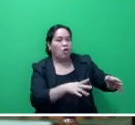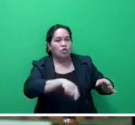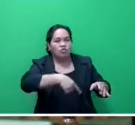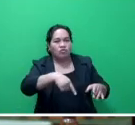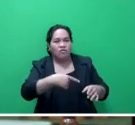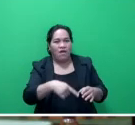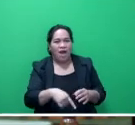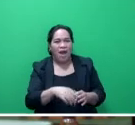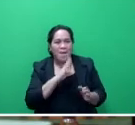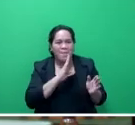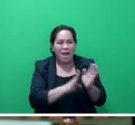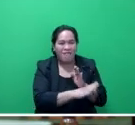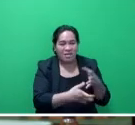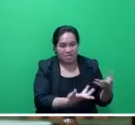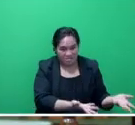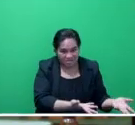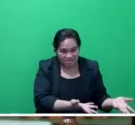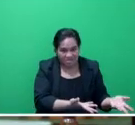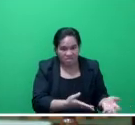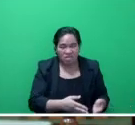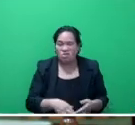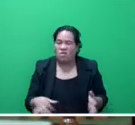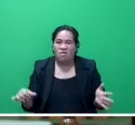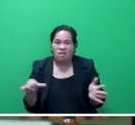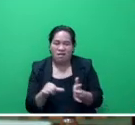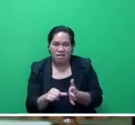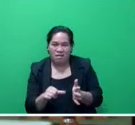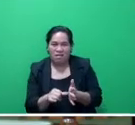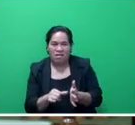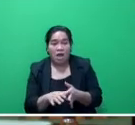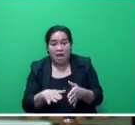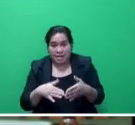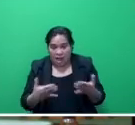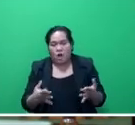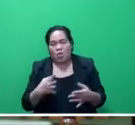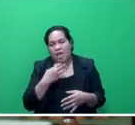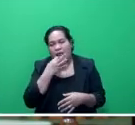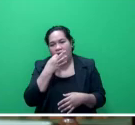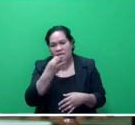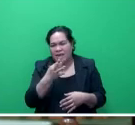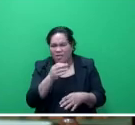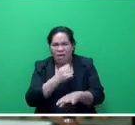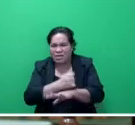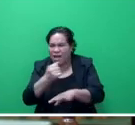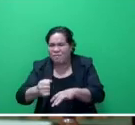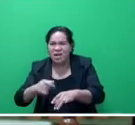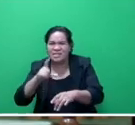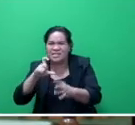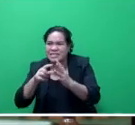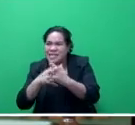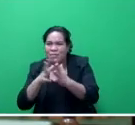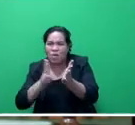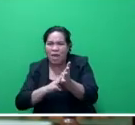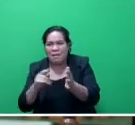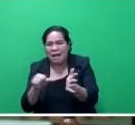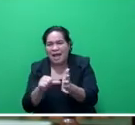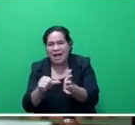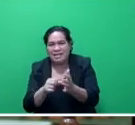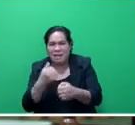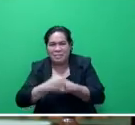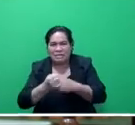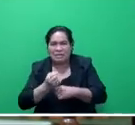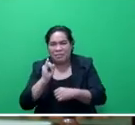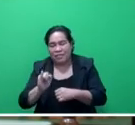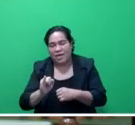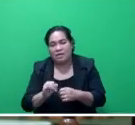sir, the whole model it's based on is if we call for tenders and somebody is expected to provide an MRI machine, they don't just provide